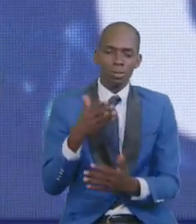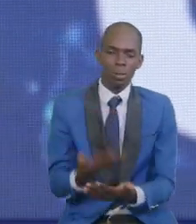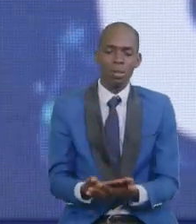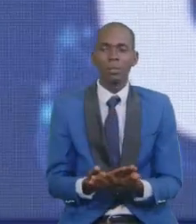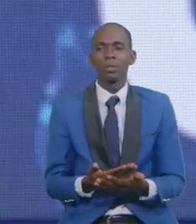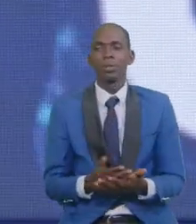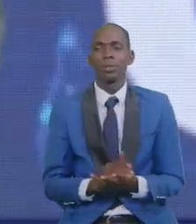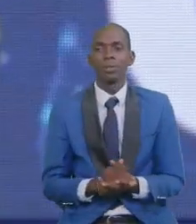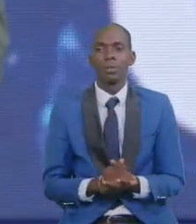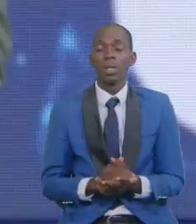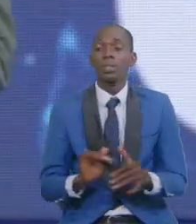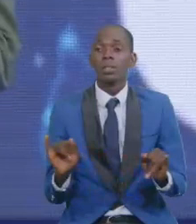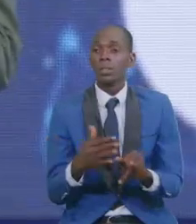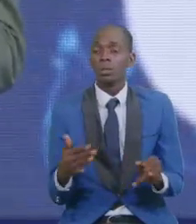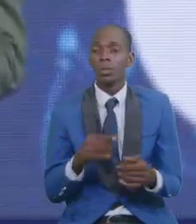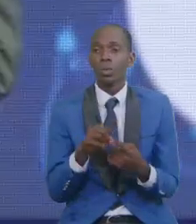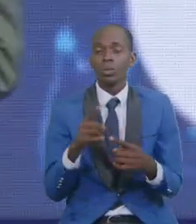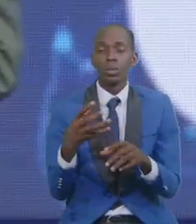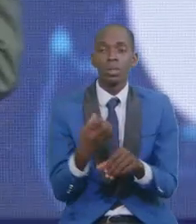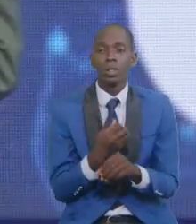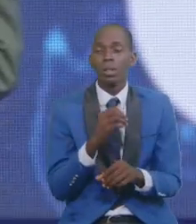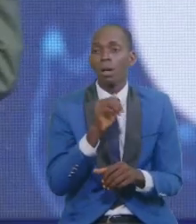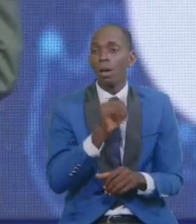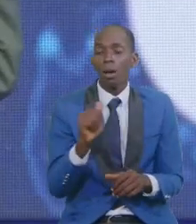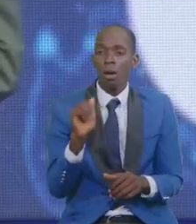The same thing when you drink tea, hot tea,